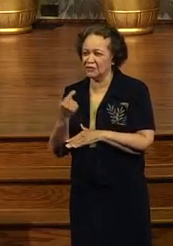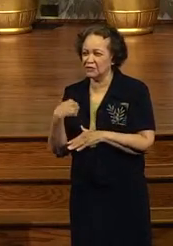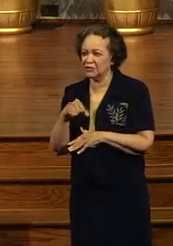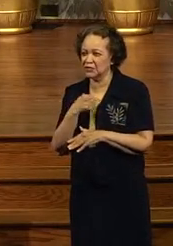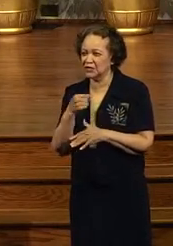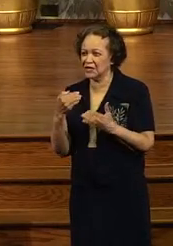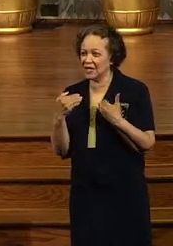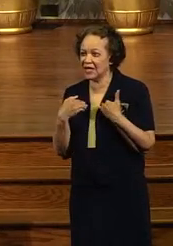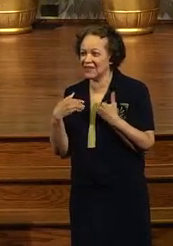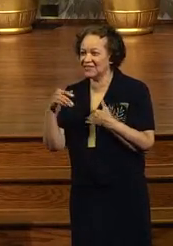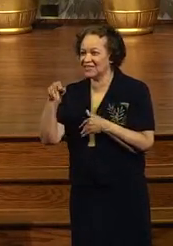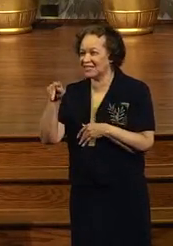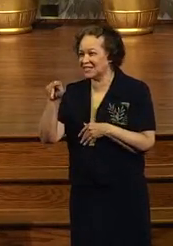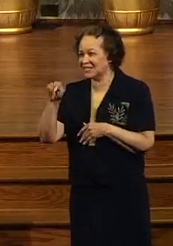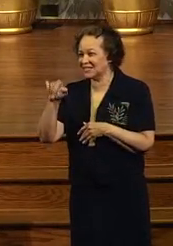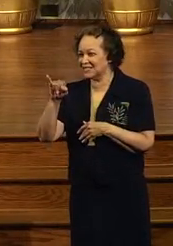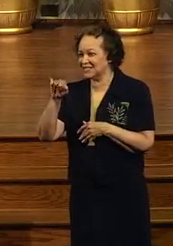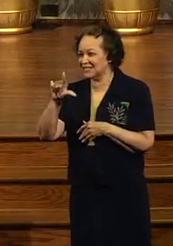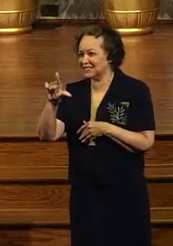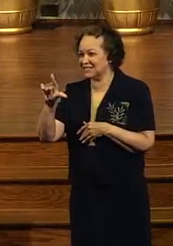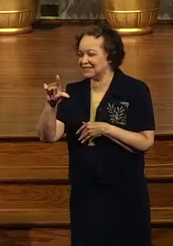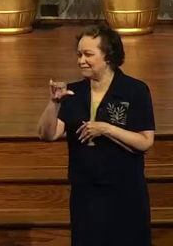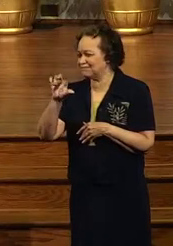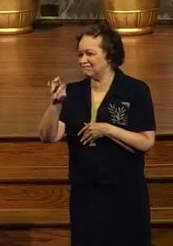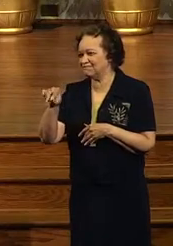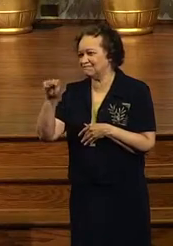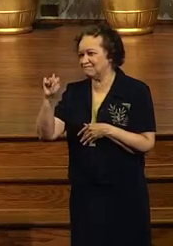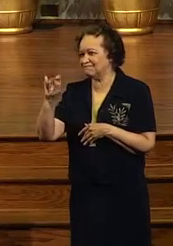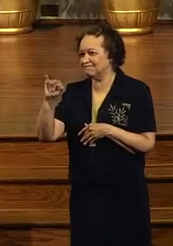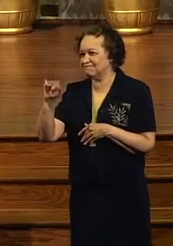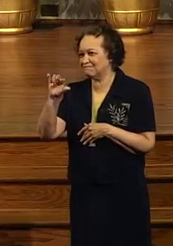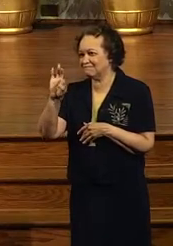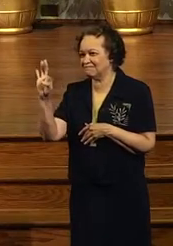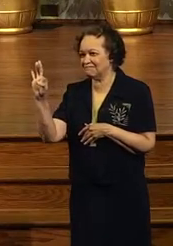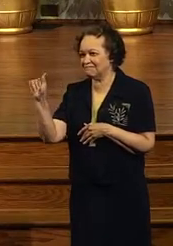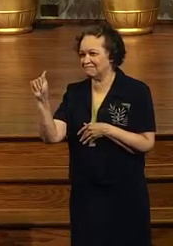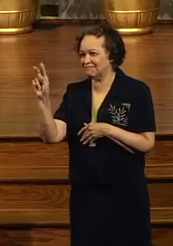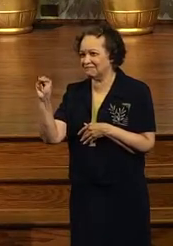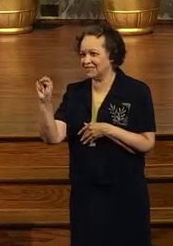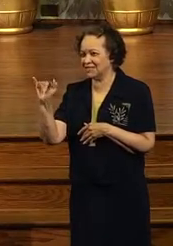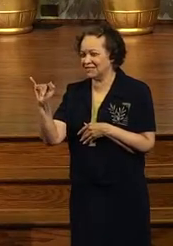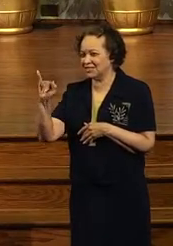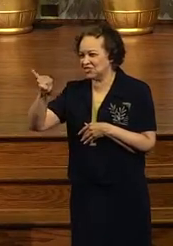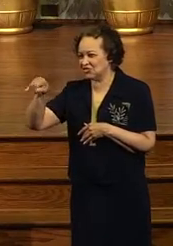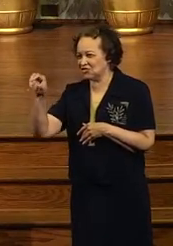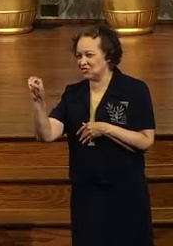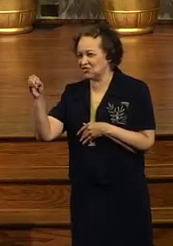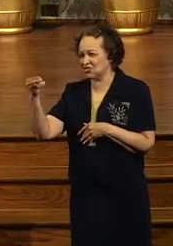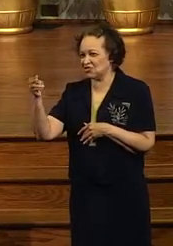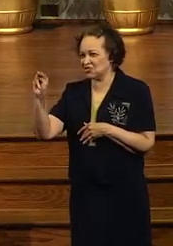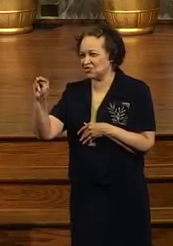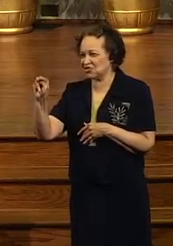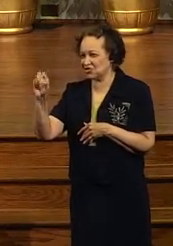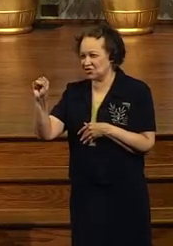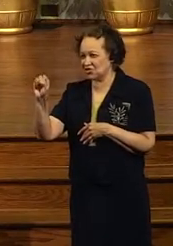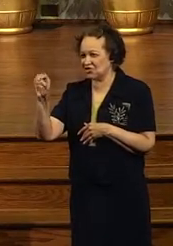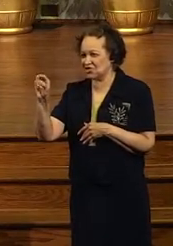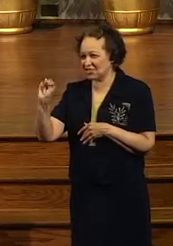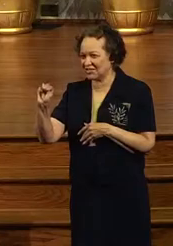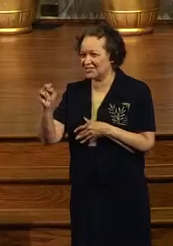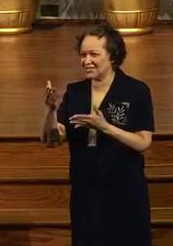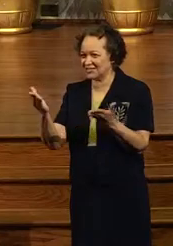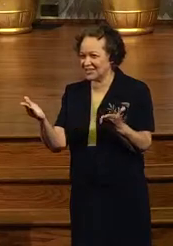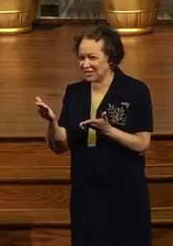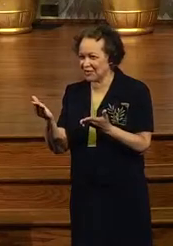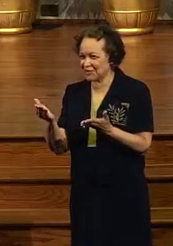Miss Tiffany Johnson. She is a Fulton County candidate for Superior Court Judge, and we're delighted